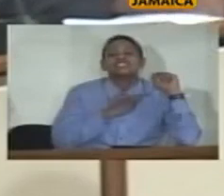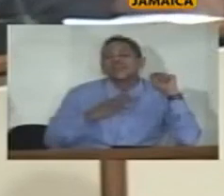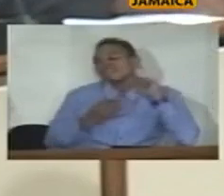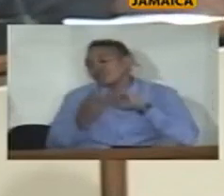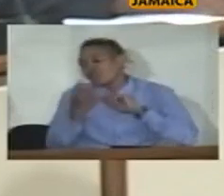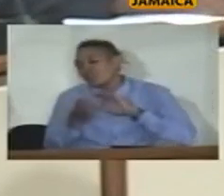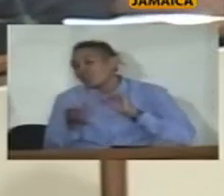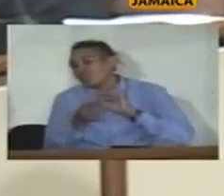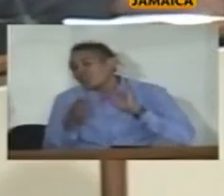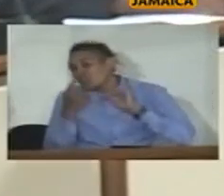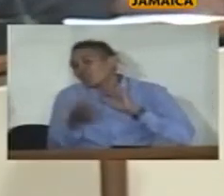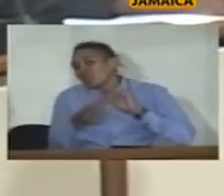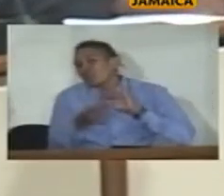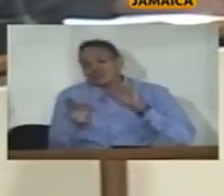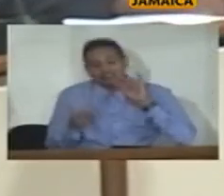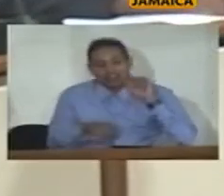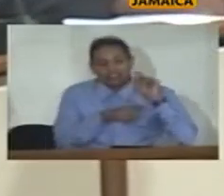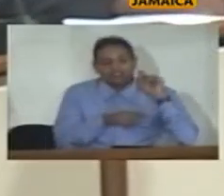First of all,